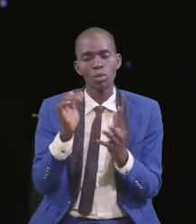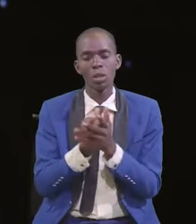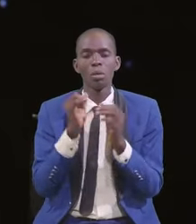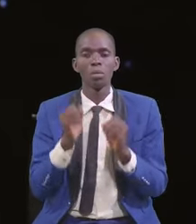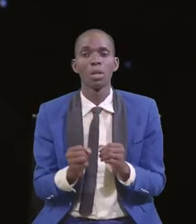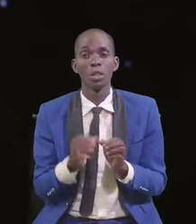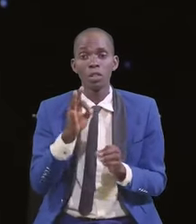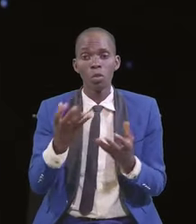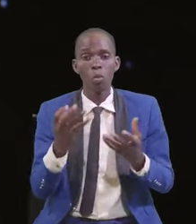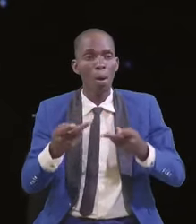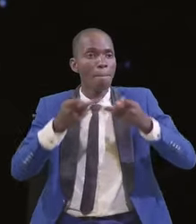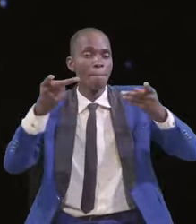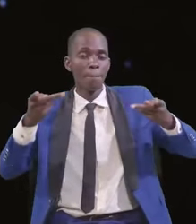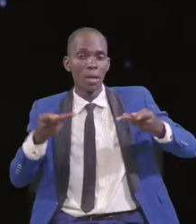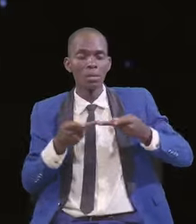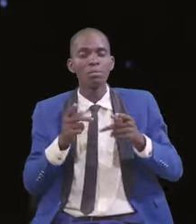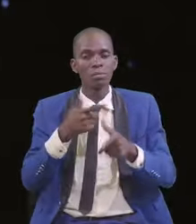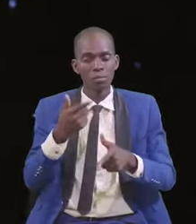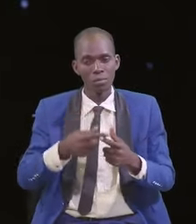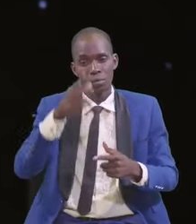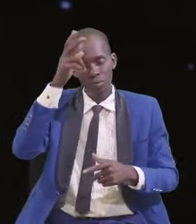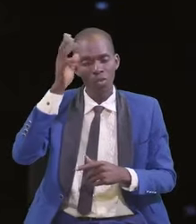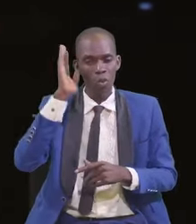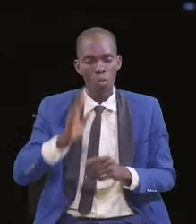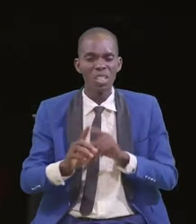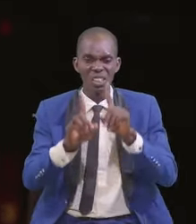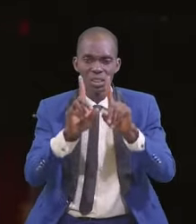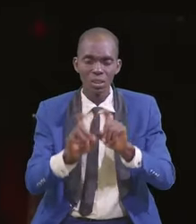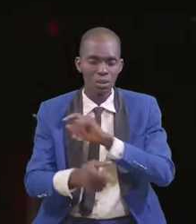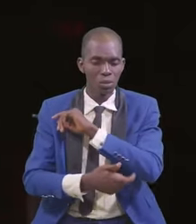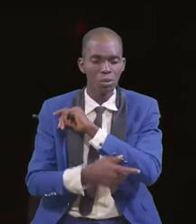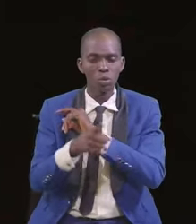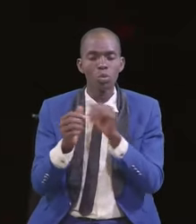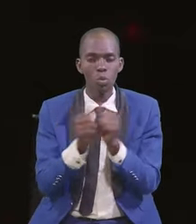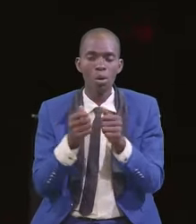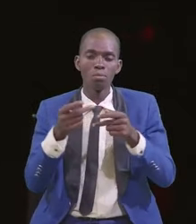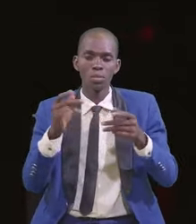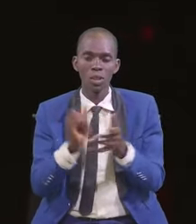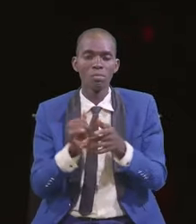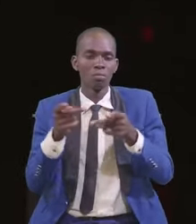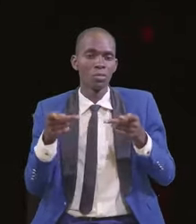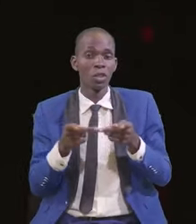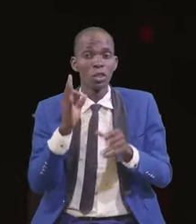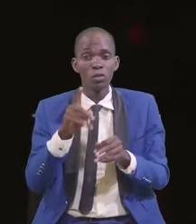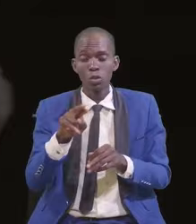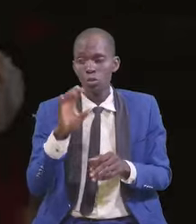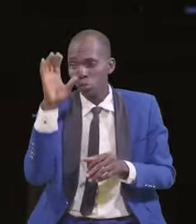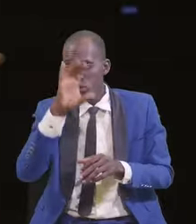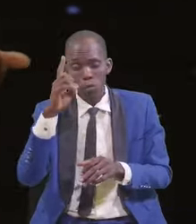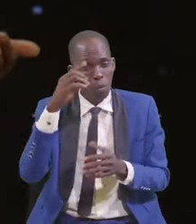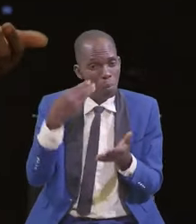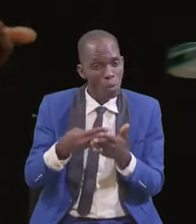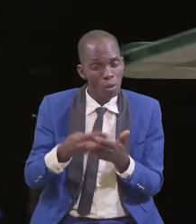he'll bring Temptation from that way if you hungry R for money he'll bring your Temptation that way if you are